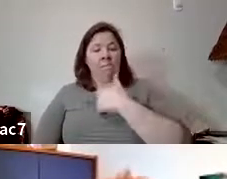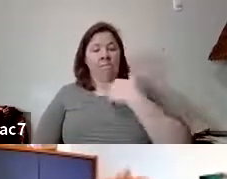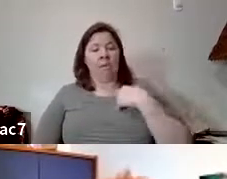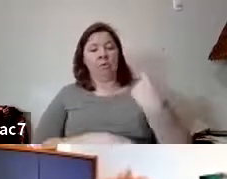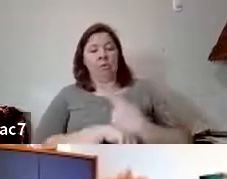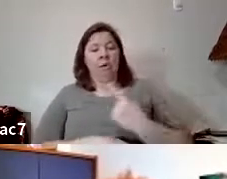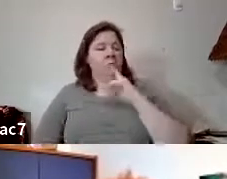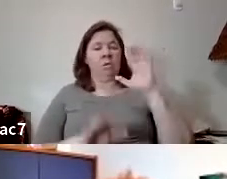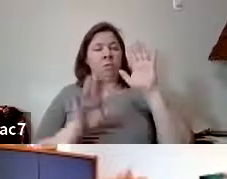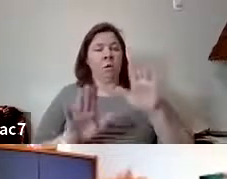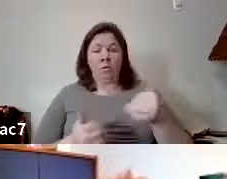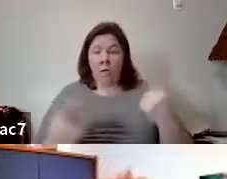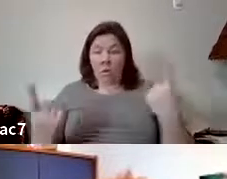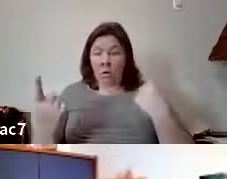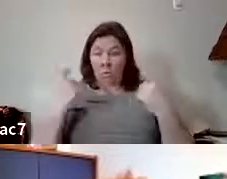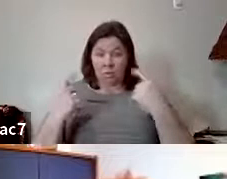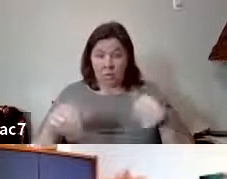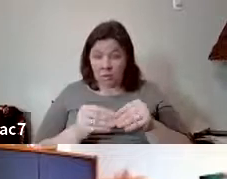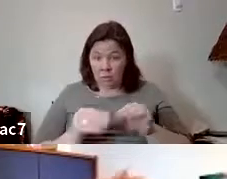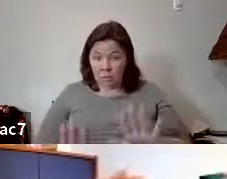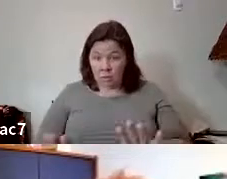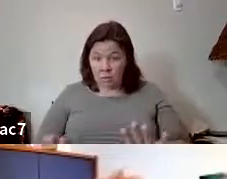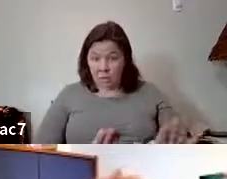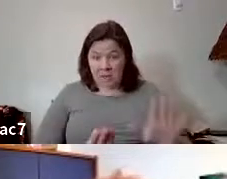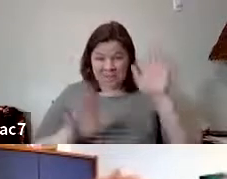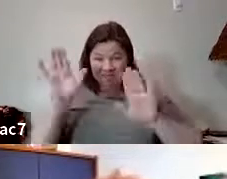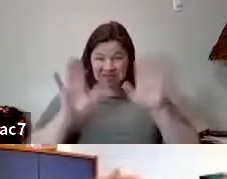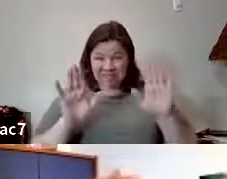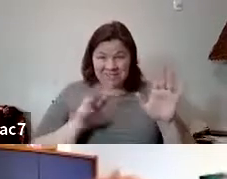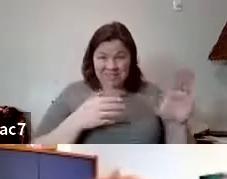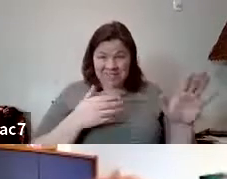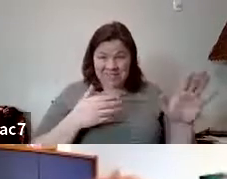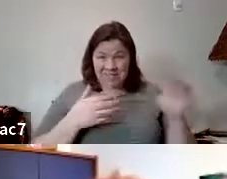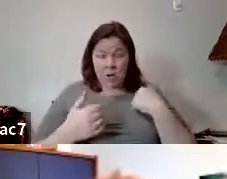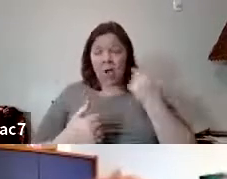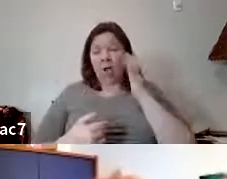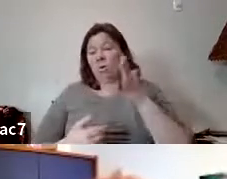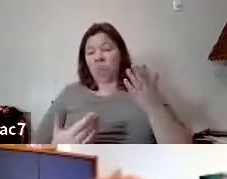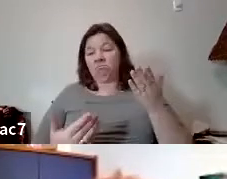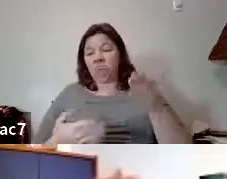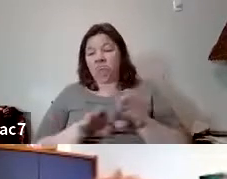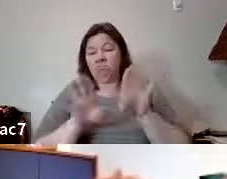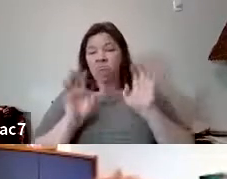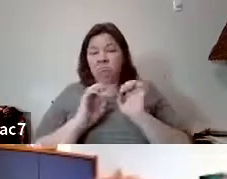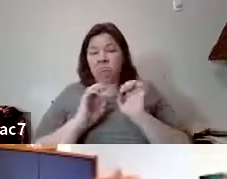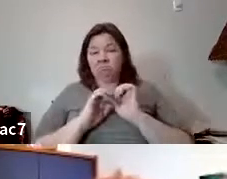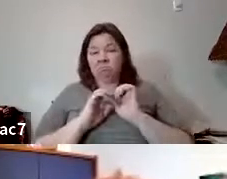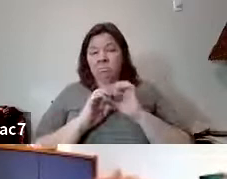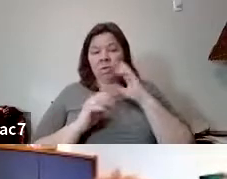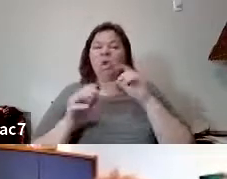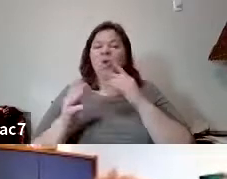is. Okay, if there's anyone else that wants to ask a question, please raise your hand, or else we'll just go through the